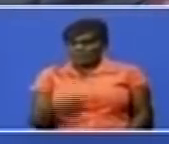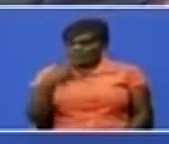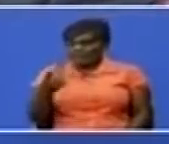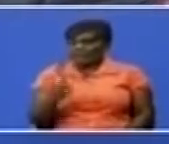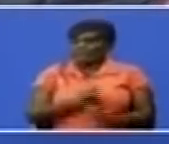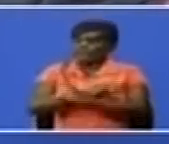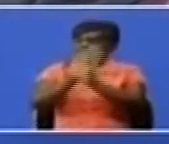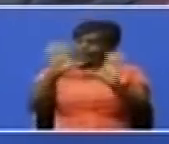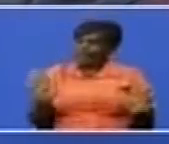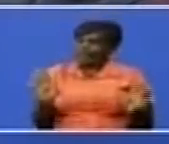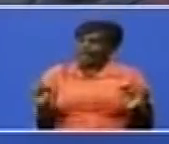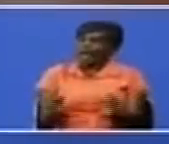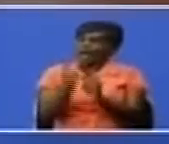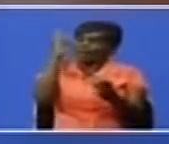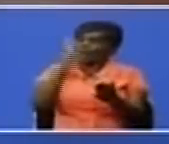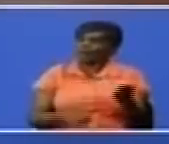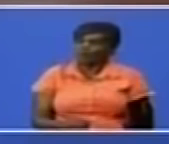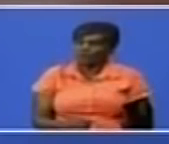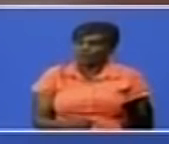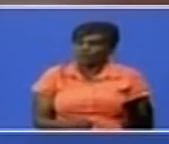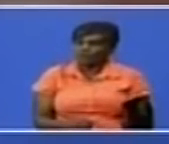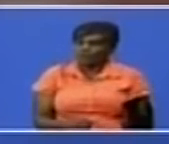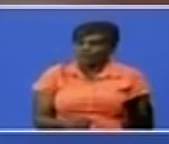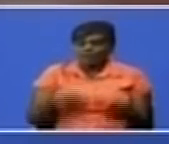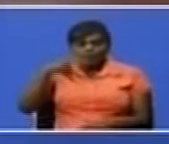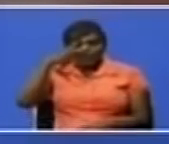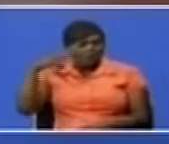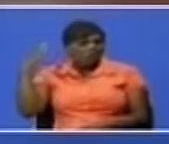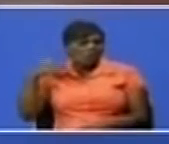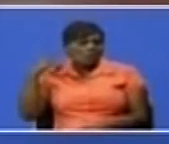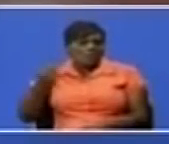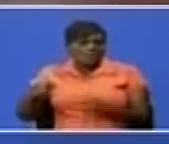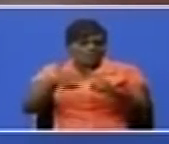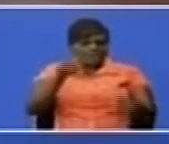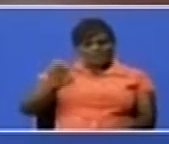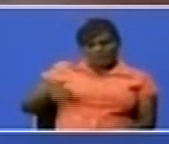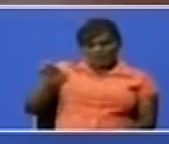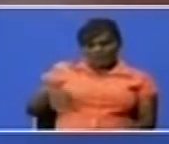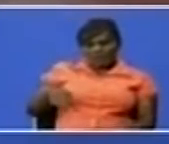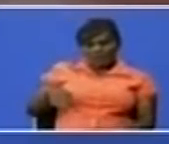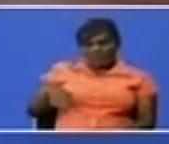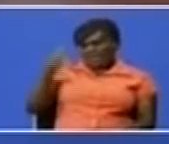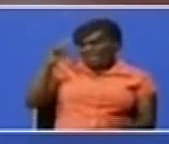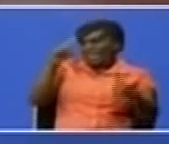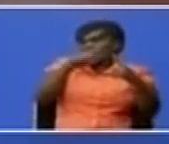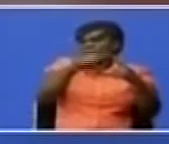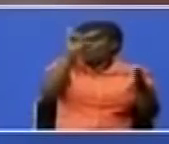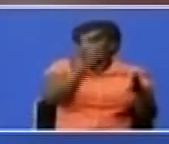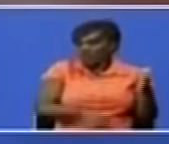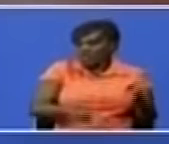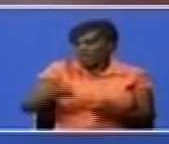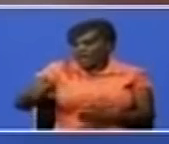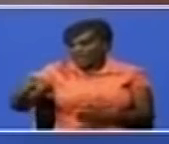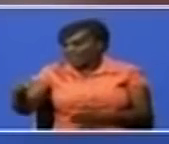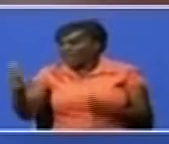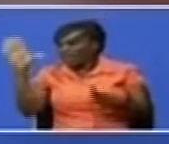to tell us what his officers are doing. Ikiwa ni majambazi walimuua mama huyu, wao ina lengo lipi? Na wengine wote